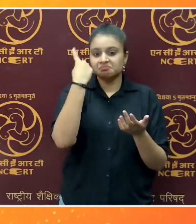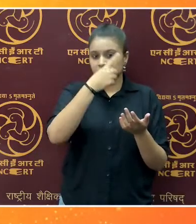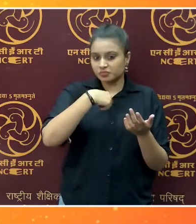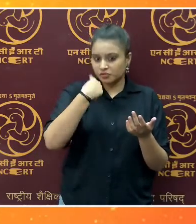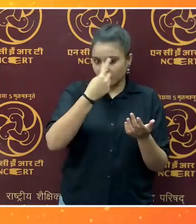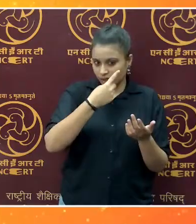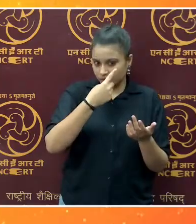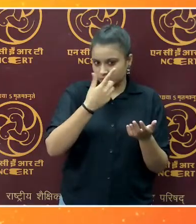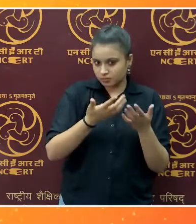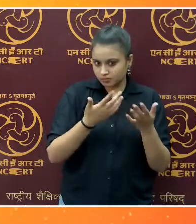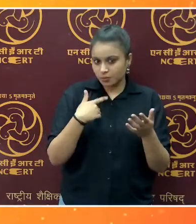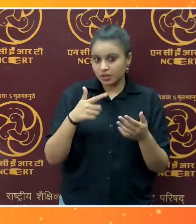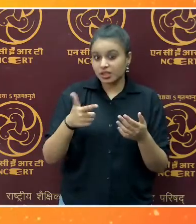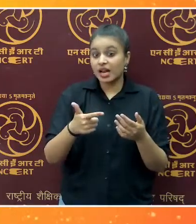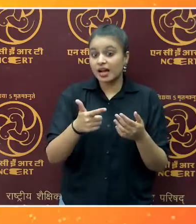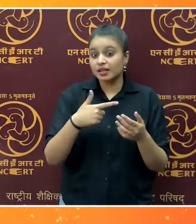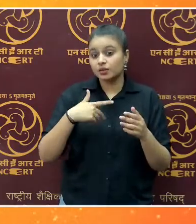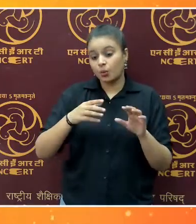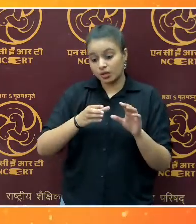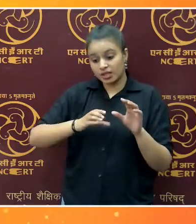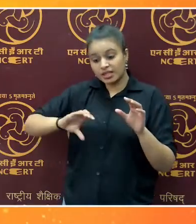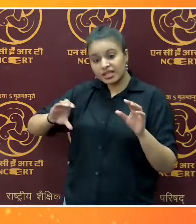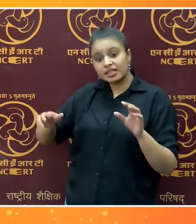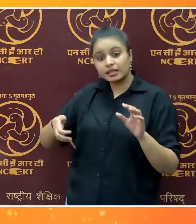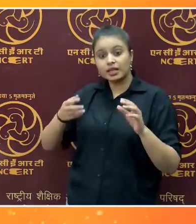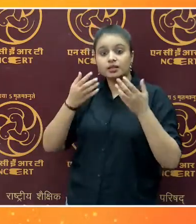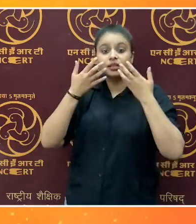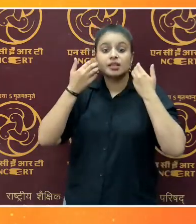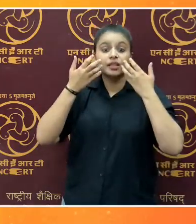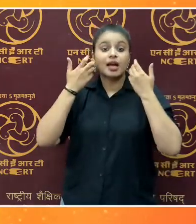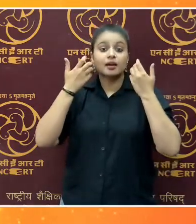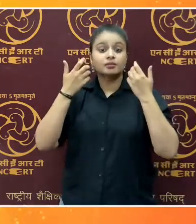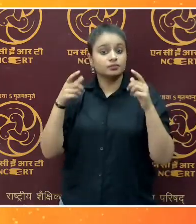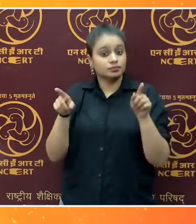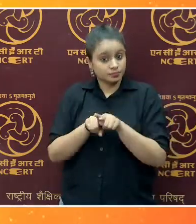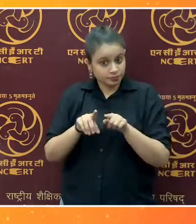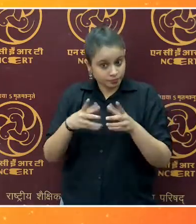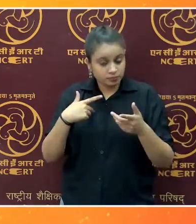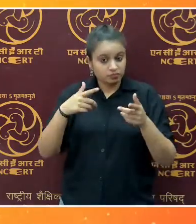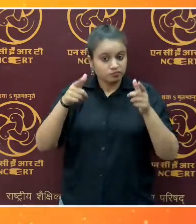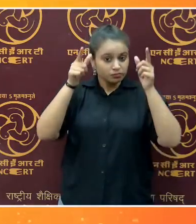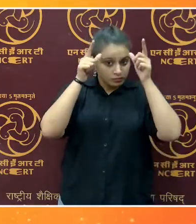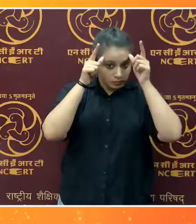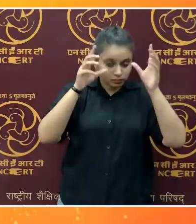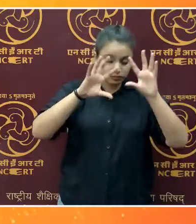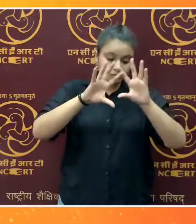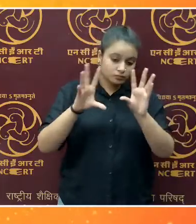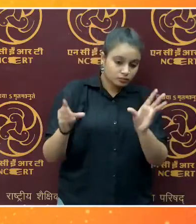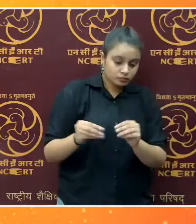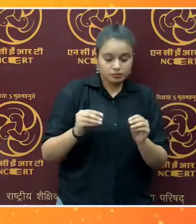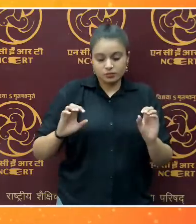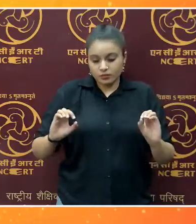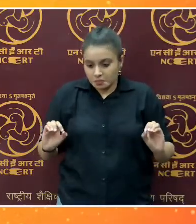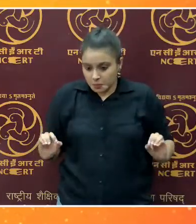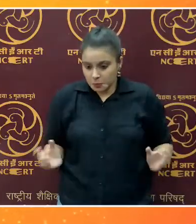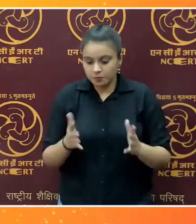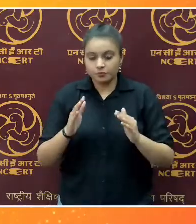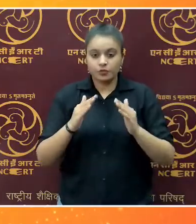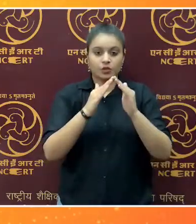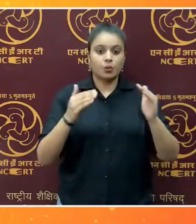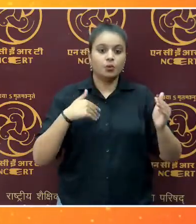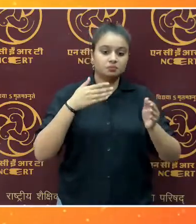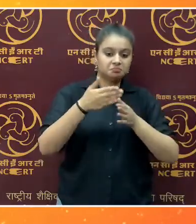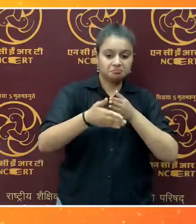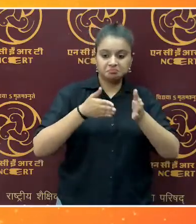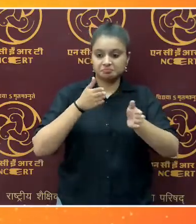of a rat and the tail of a cat, a civet cat, for example. Wow. Cows, they all started coming to his house, and he had to build